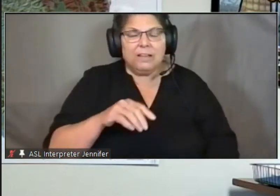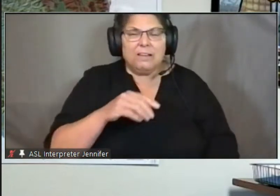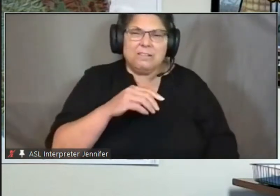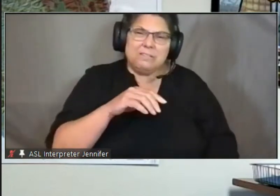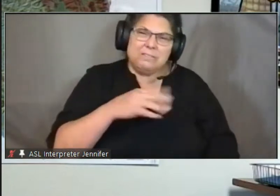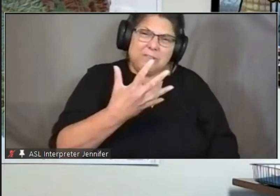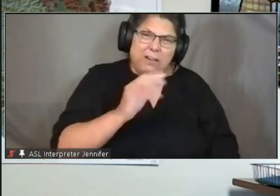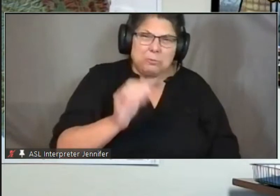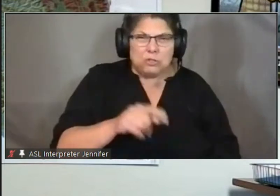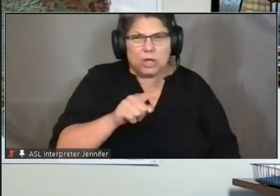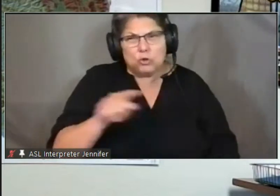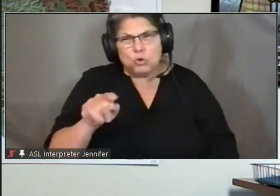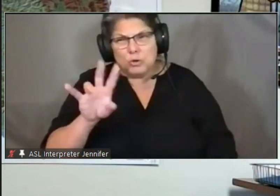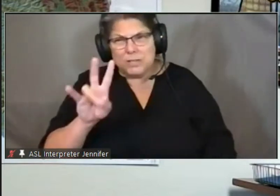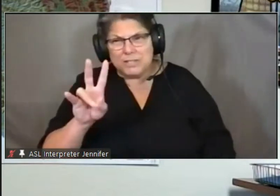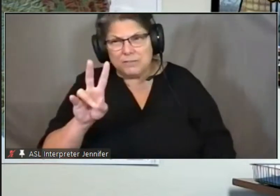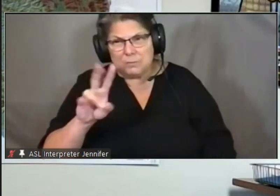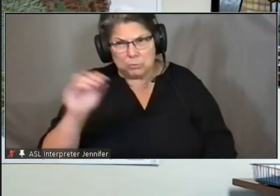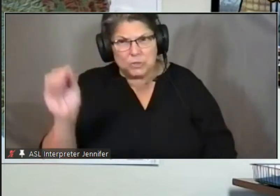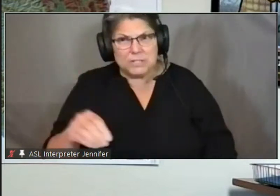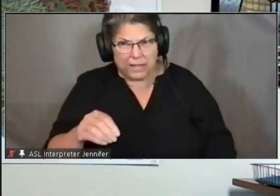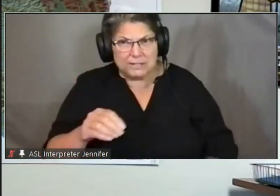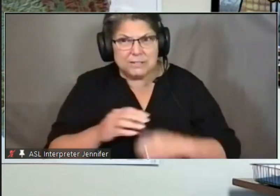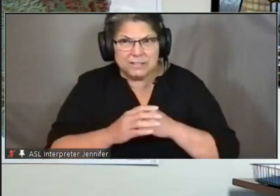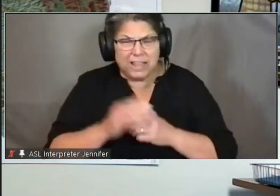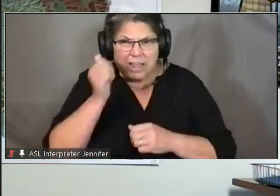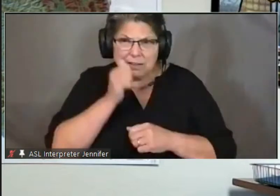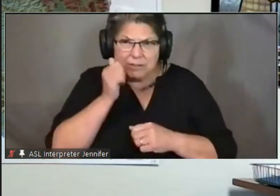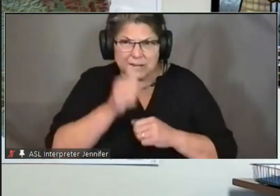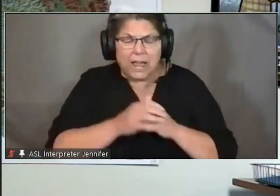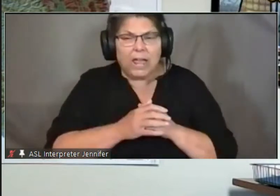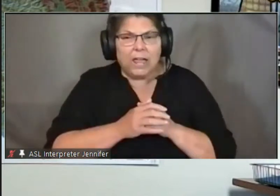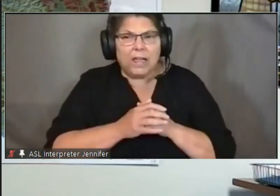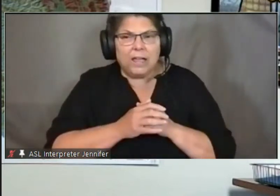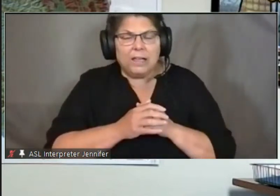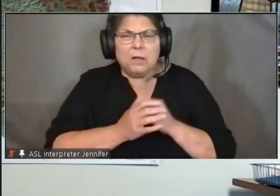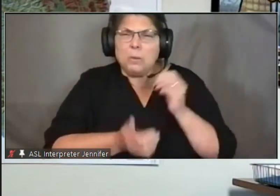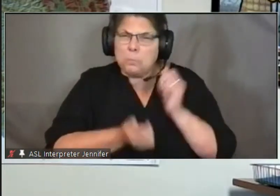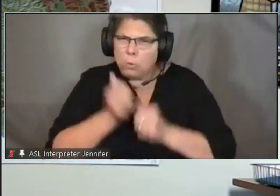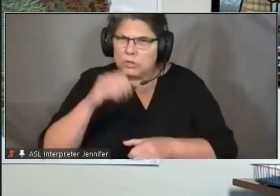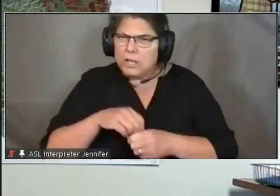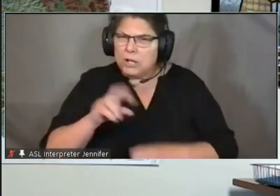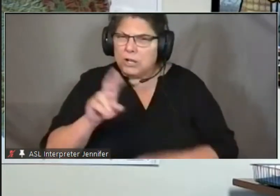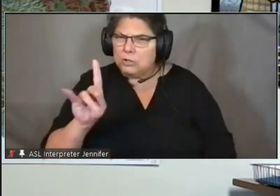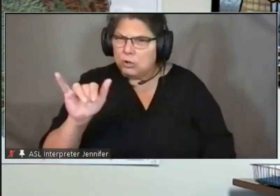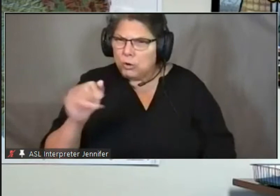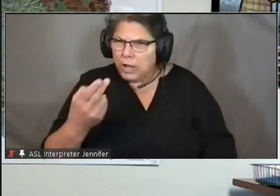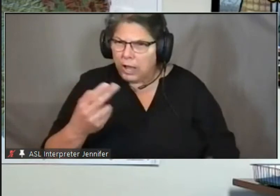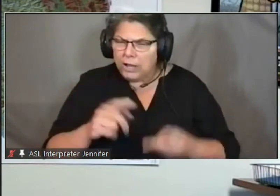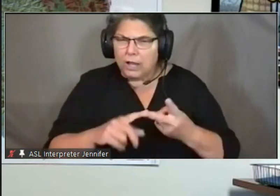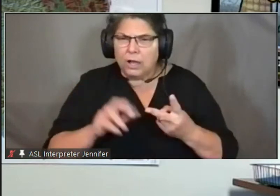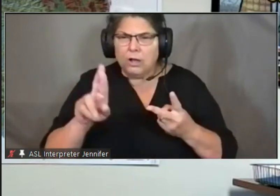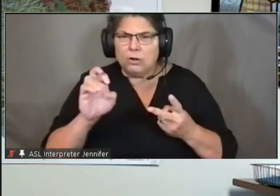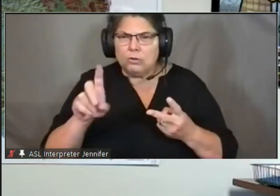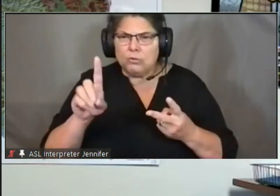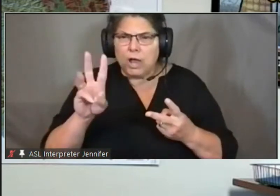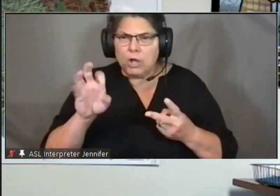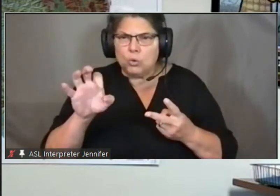100,000 per day. These are concentrated in Ukiah, Redwood Valley, and